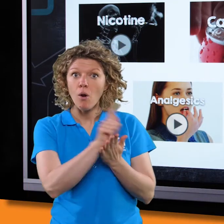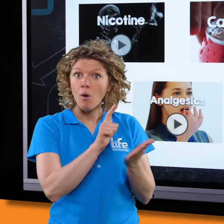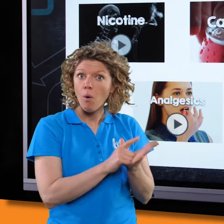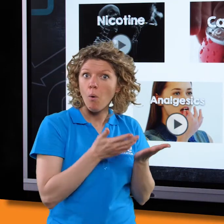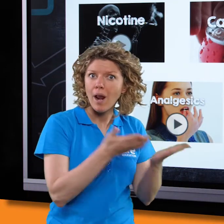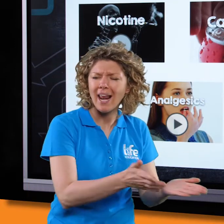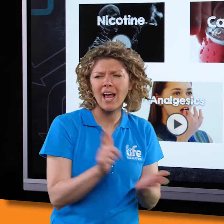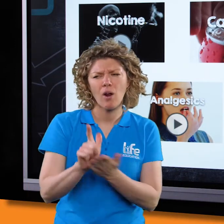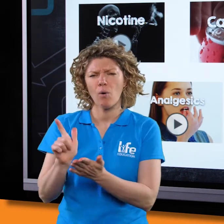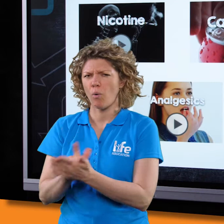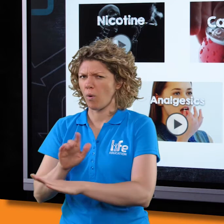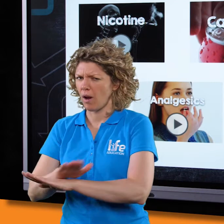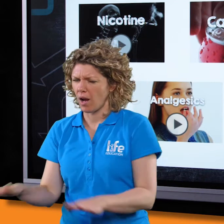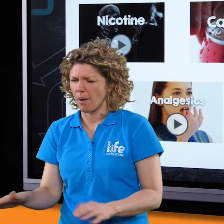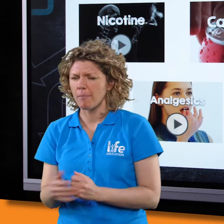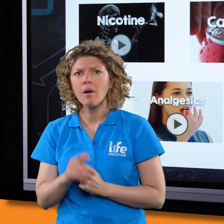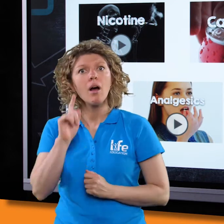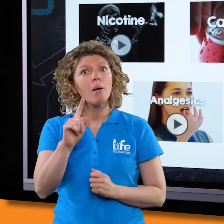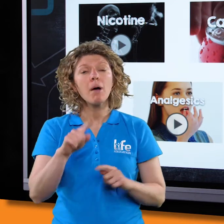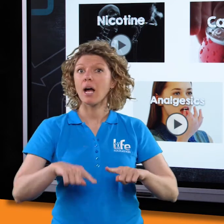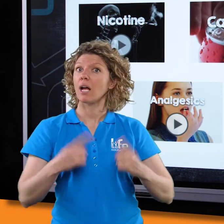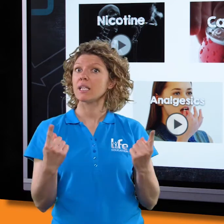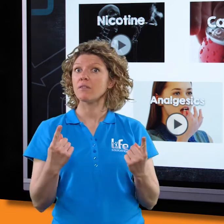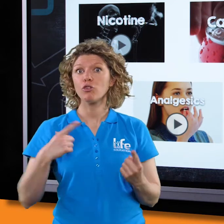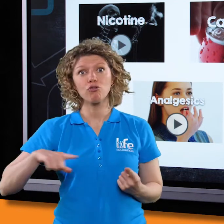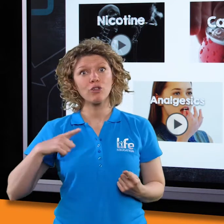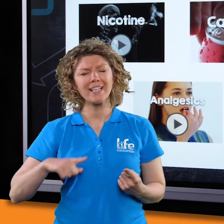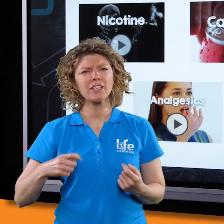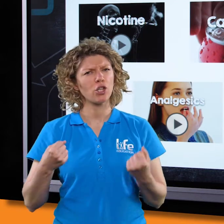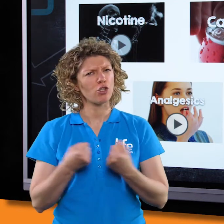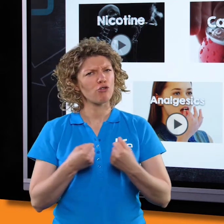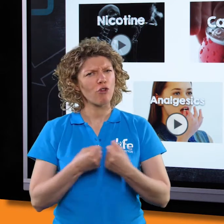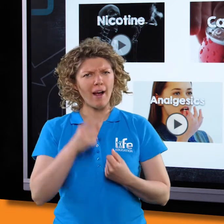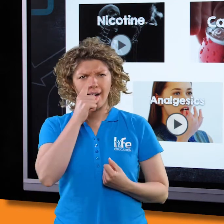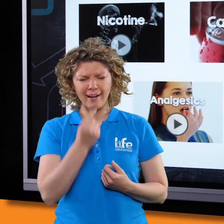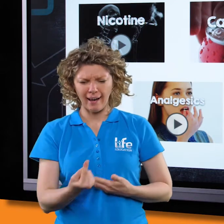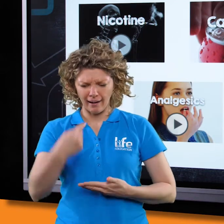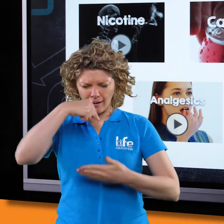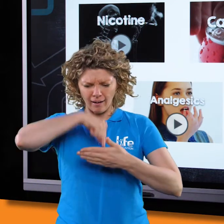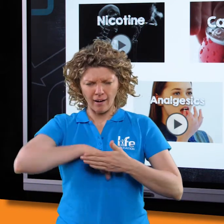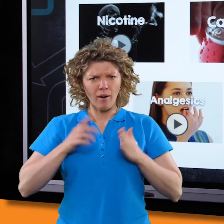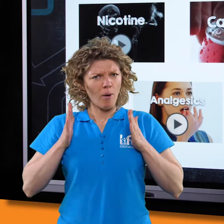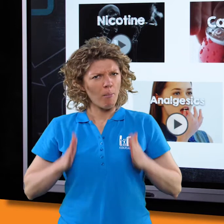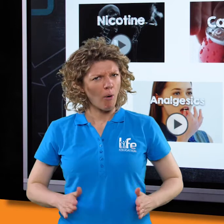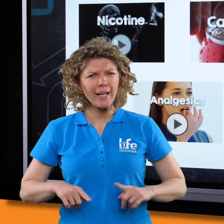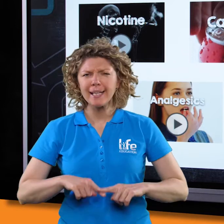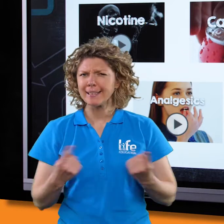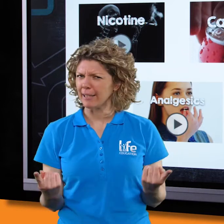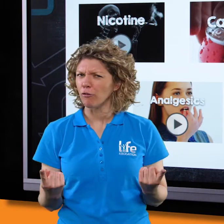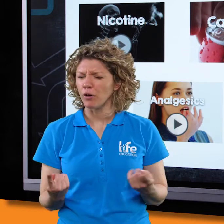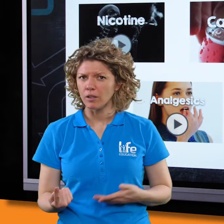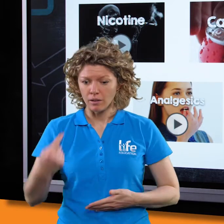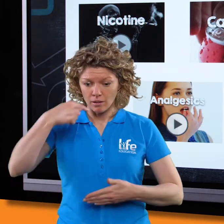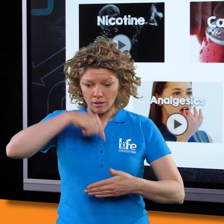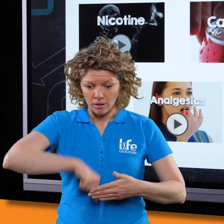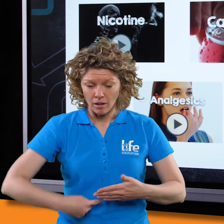them according to the effects that they have on the body. Drugs that enter the body and the bloodstream, go to the brain and speed up the